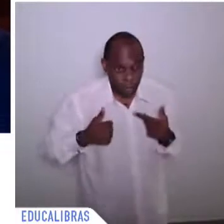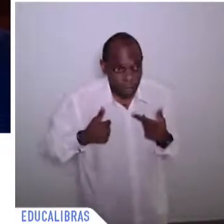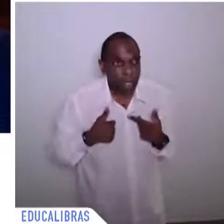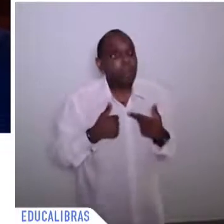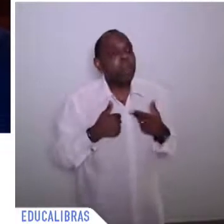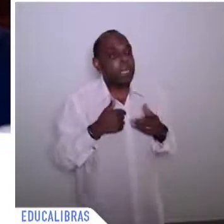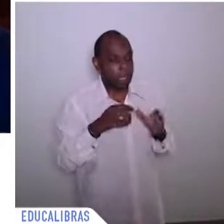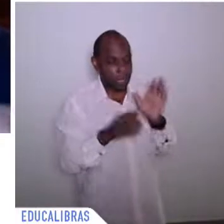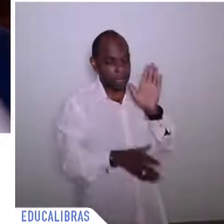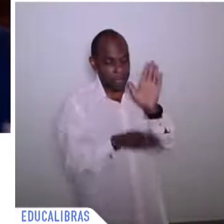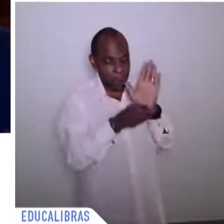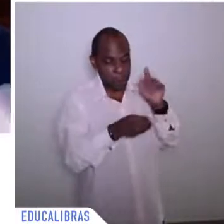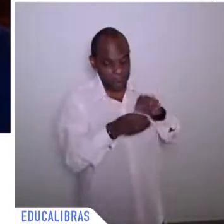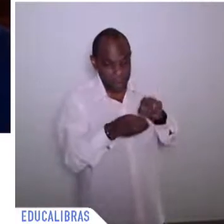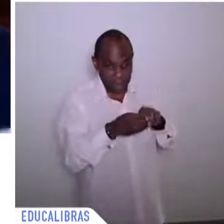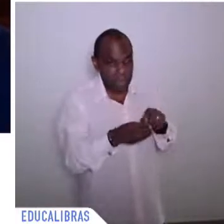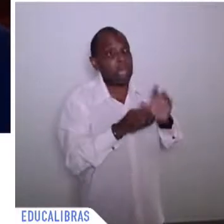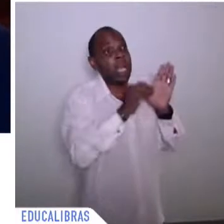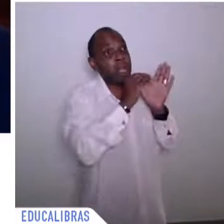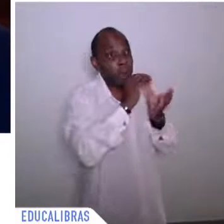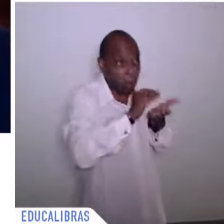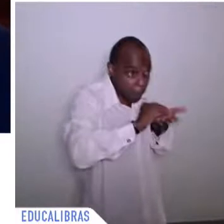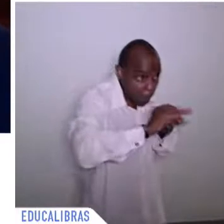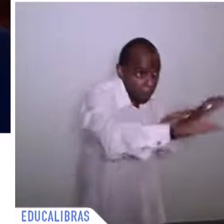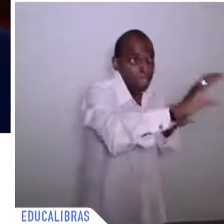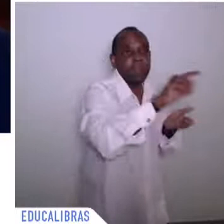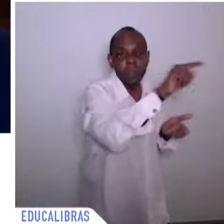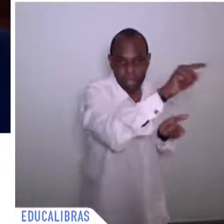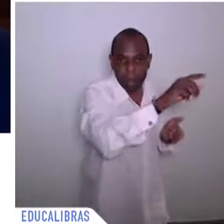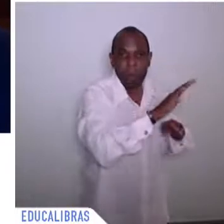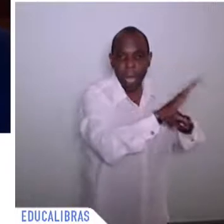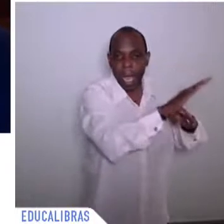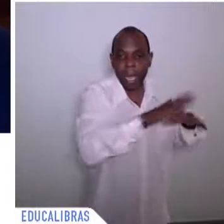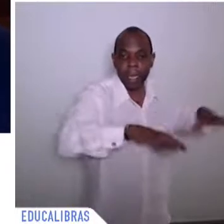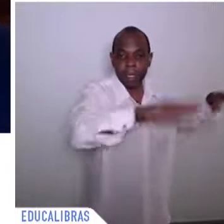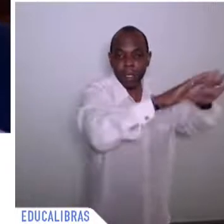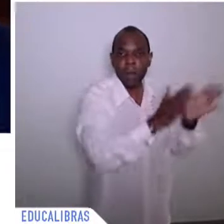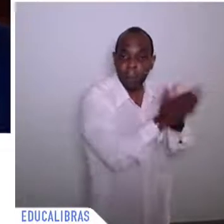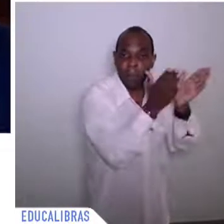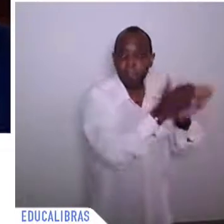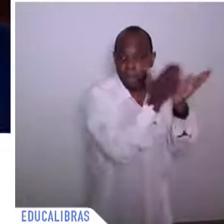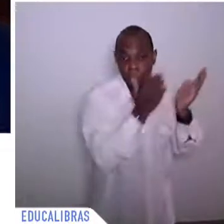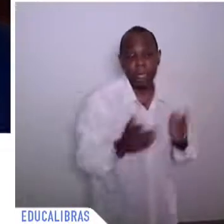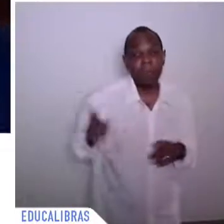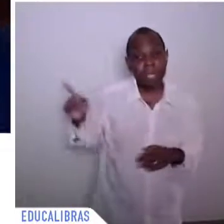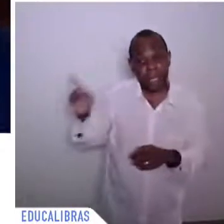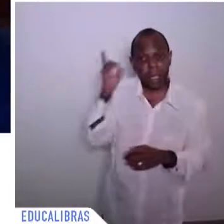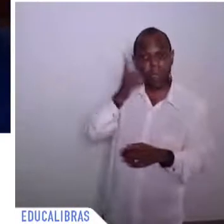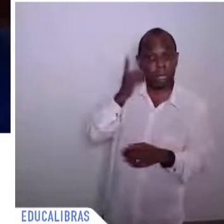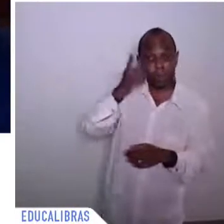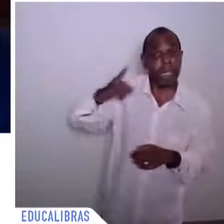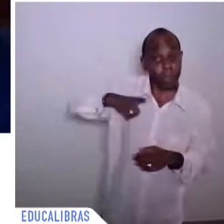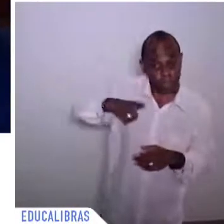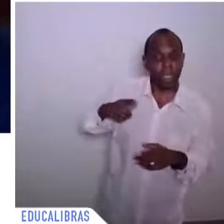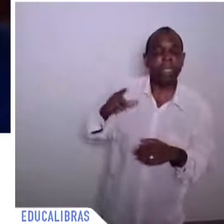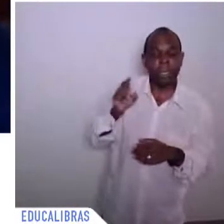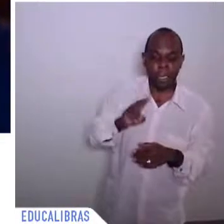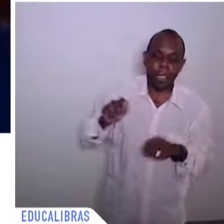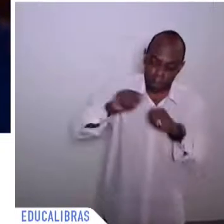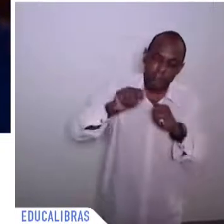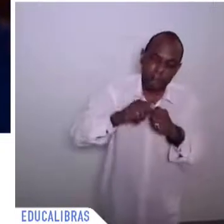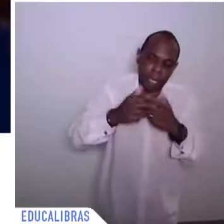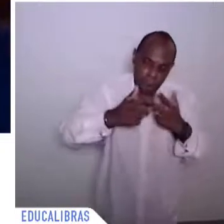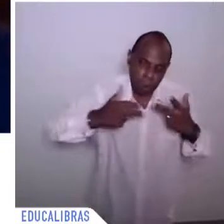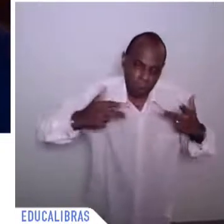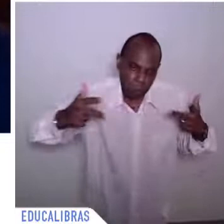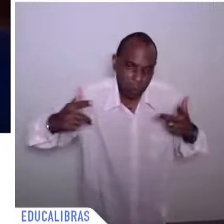have internet 3G in that location. So the representatives are reacting to the participation in Facebook, but they